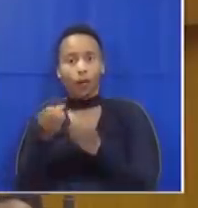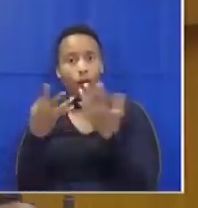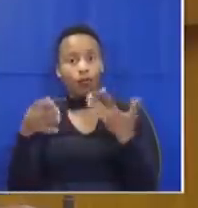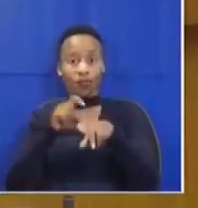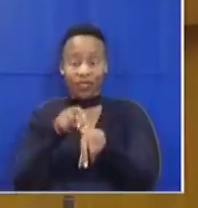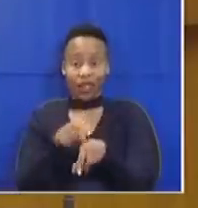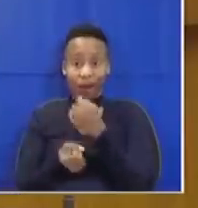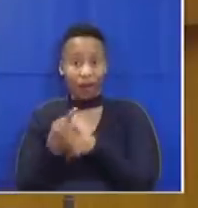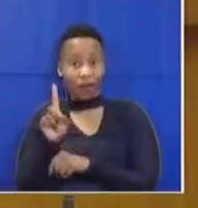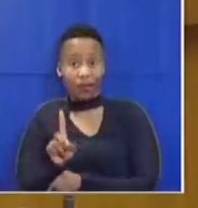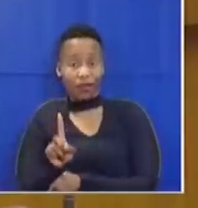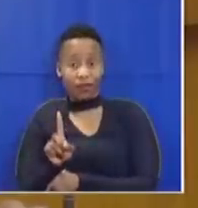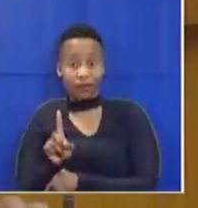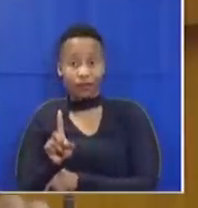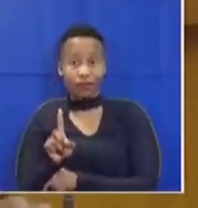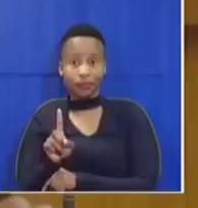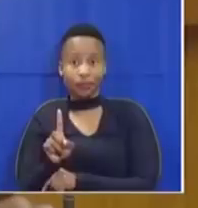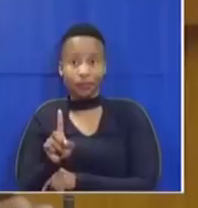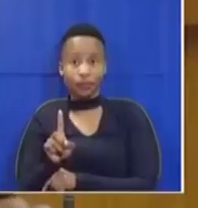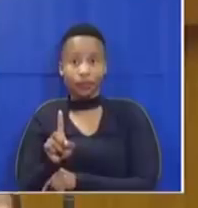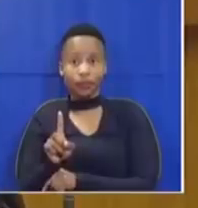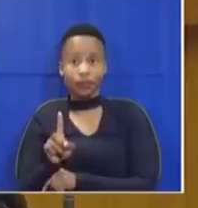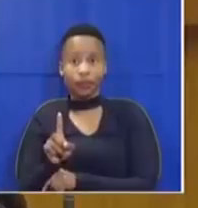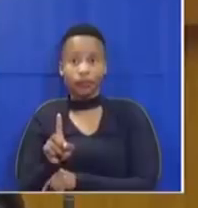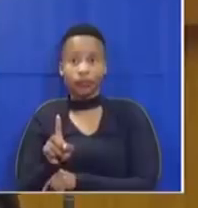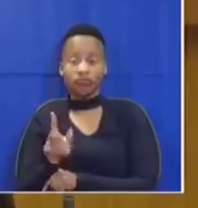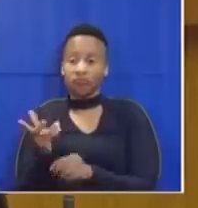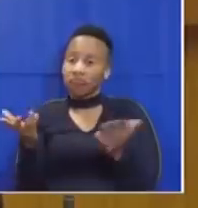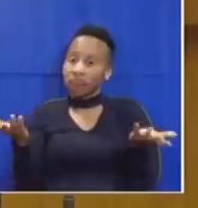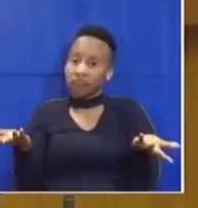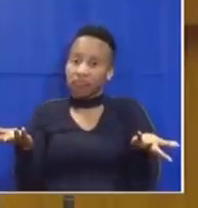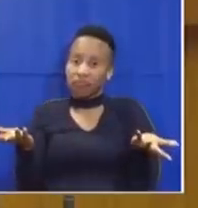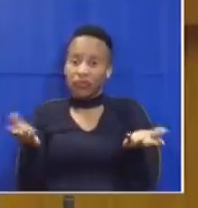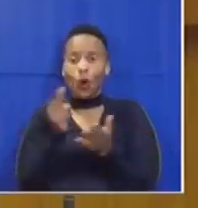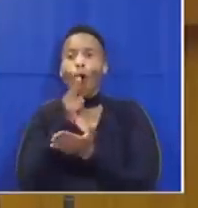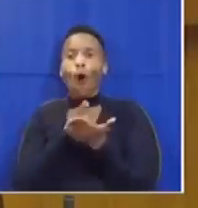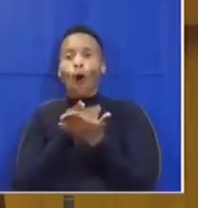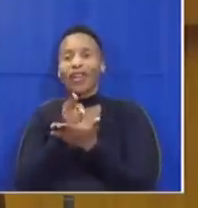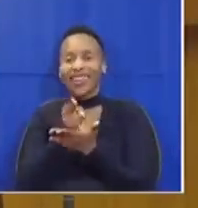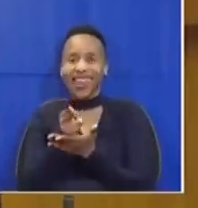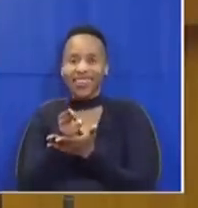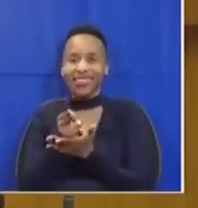happen that a genuine protest spilled over